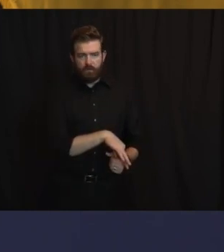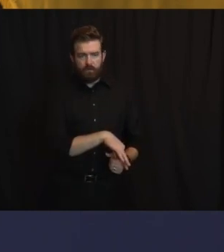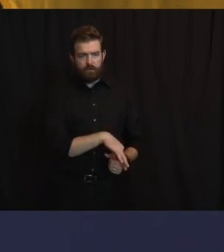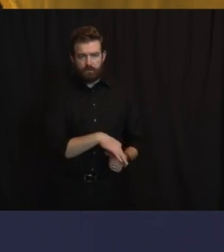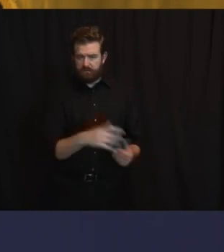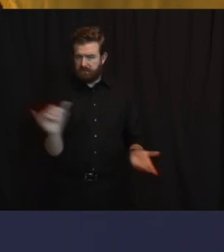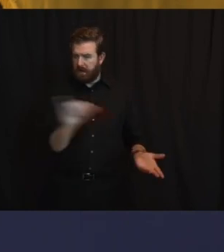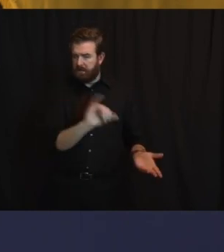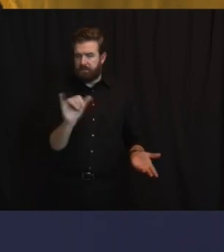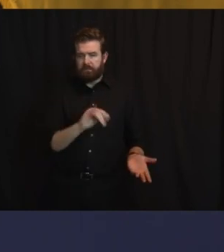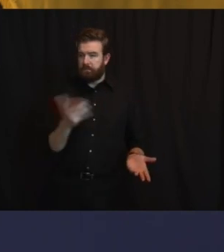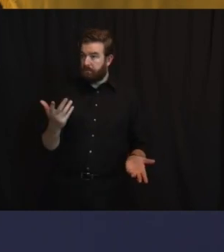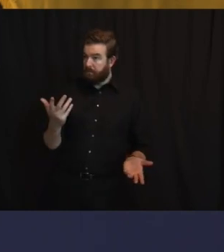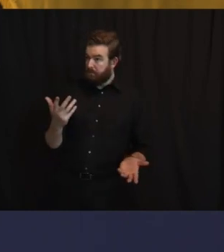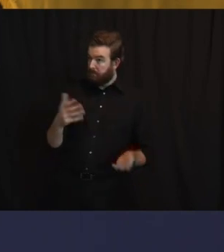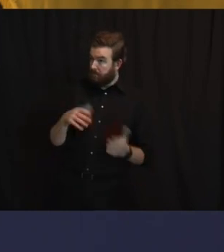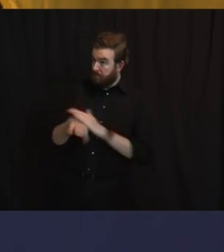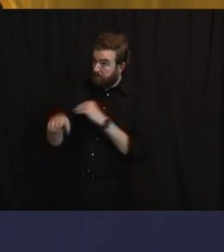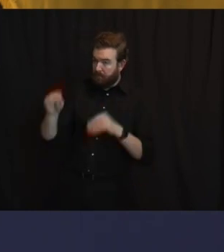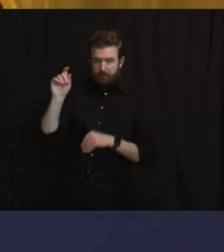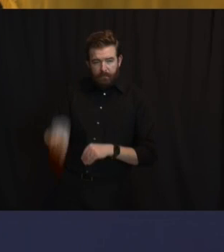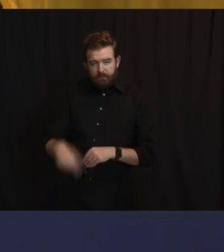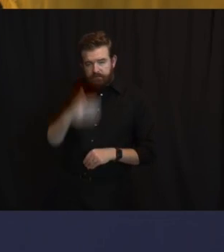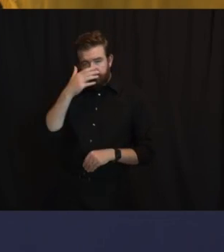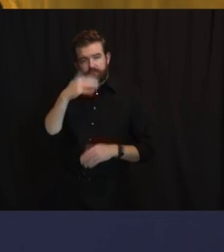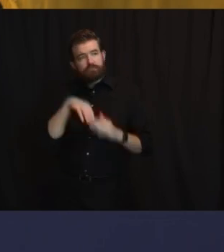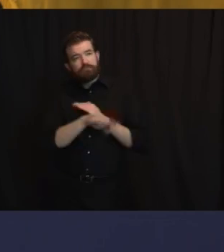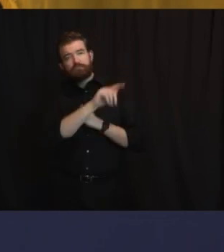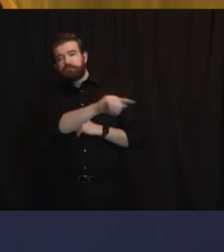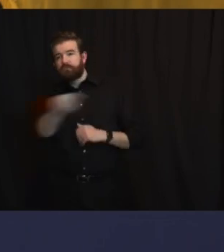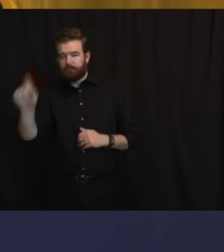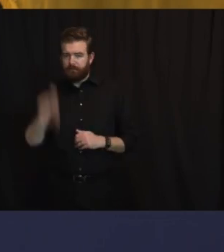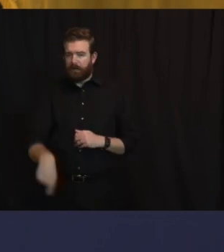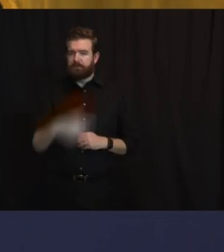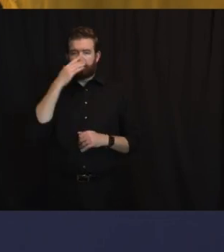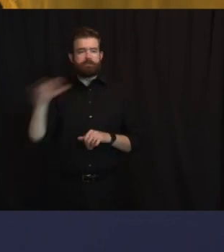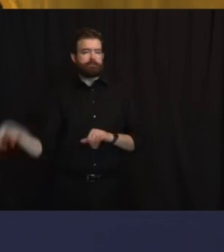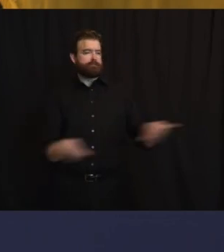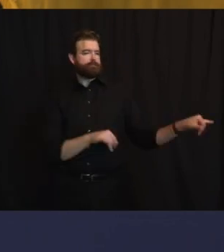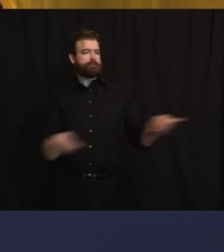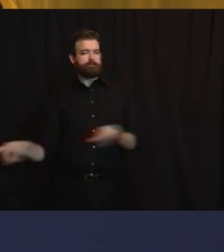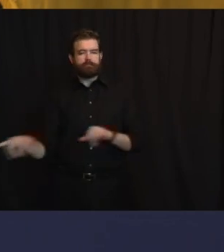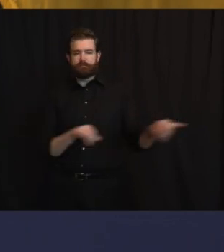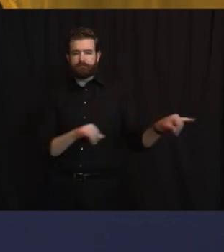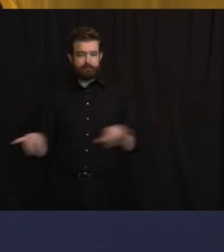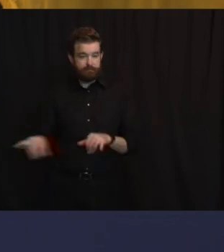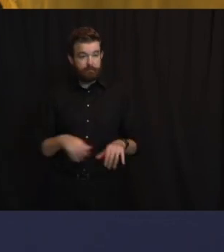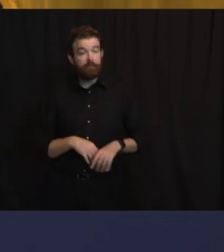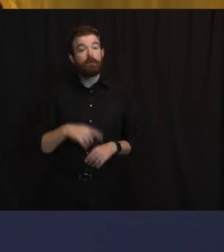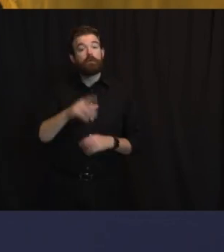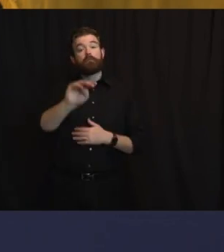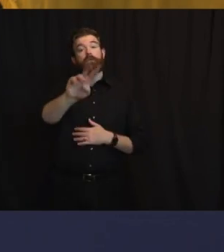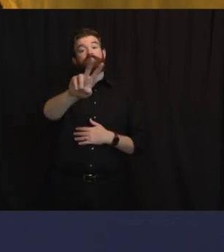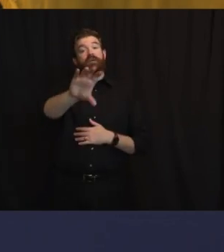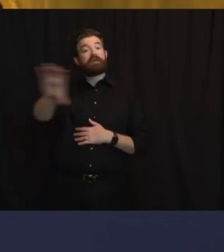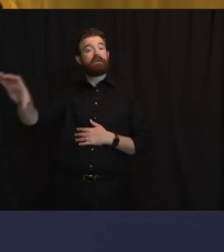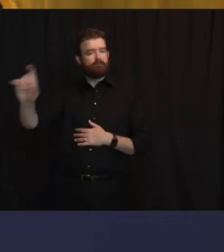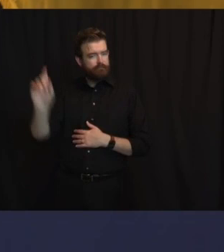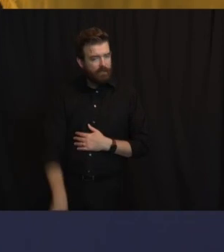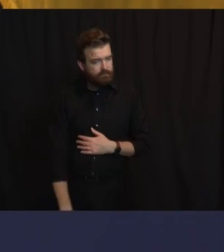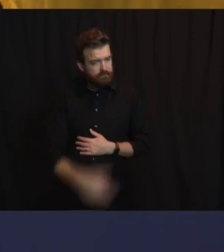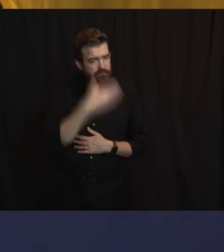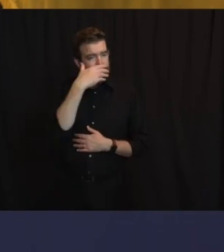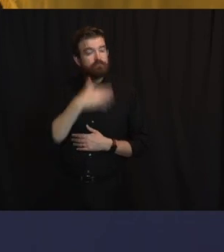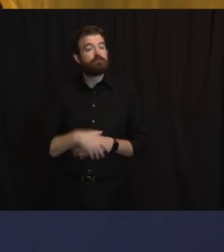going into a restaurant. You got to wear one. Going to the Motor Vehicles Commission, wherever you're going. If you're indoors, you got to wear a